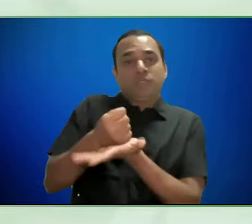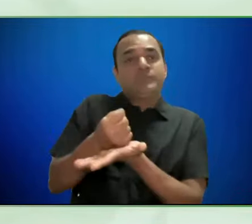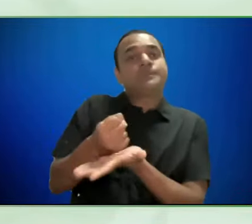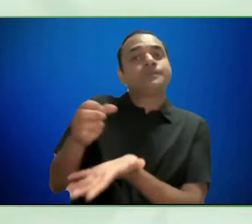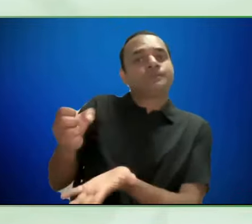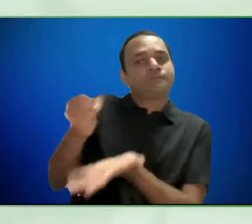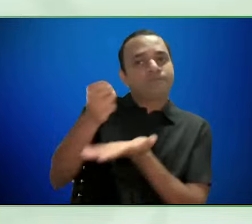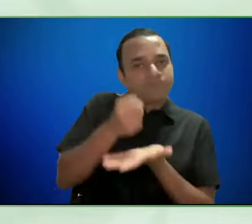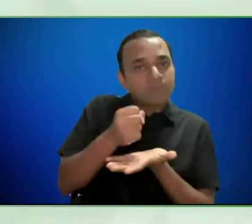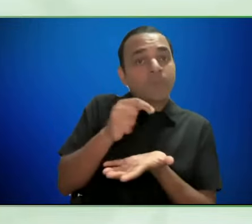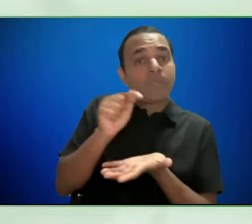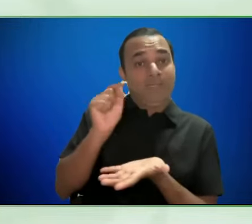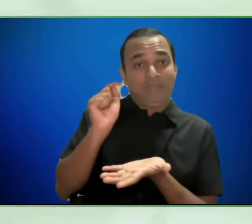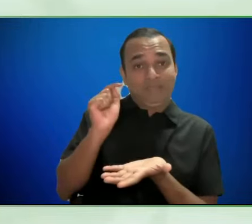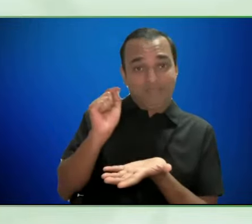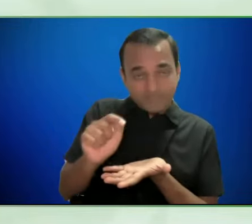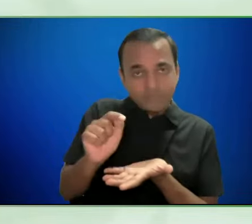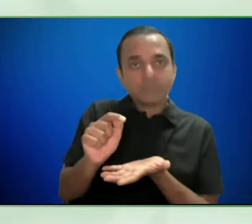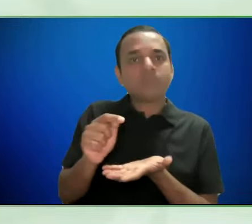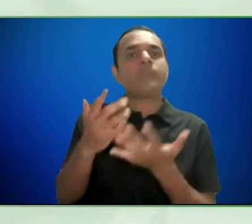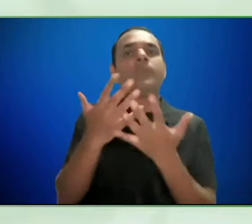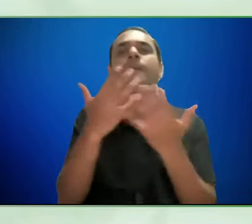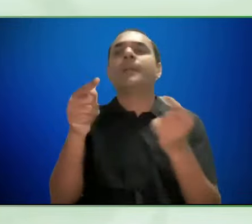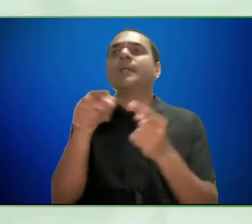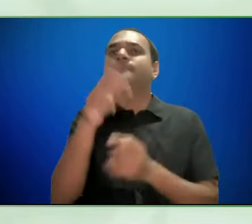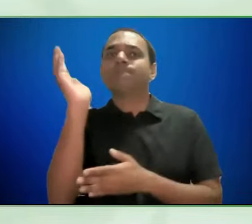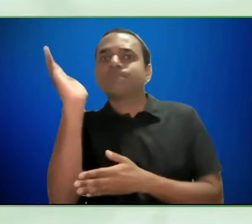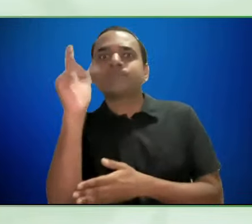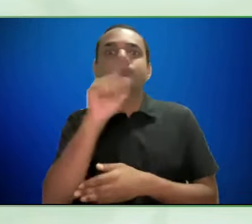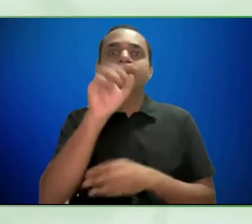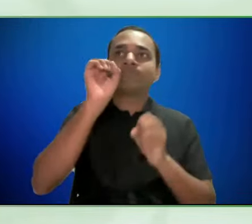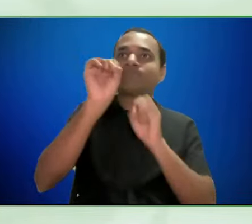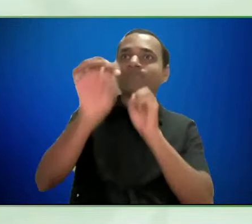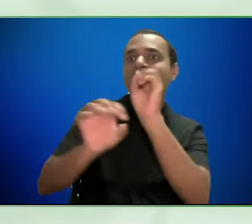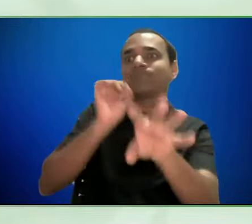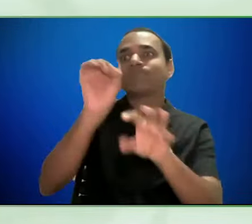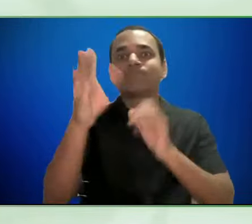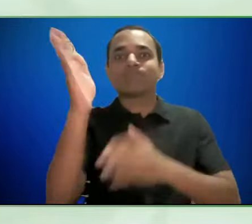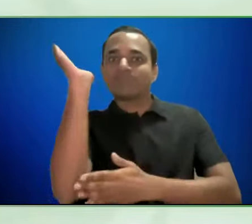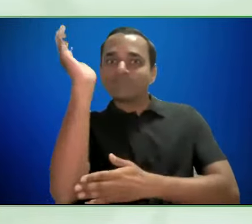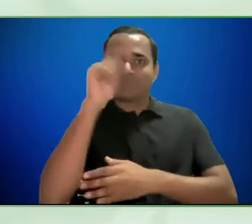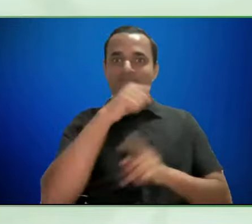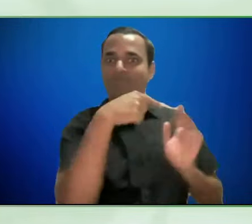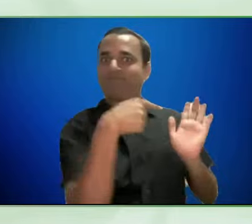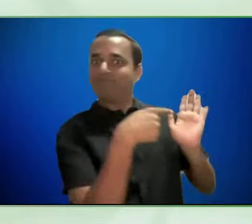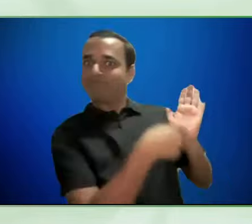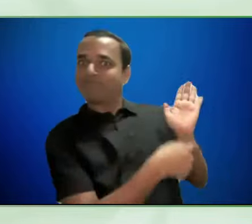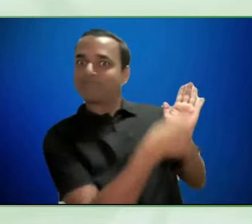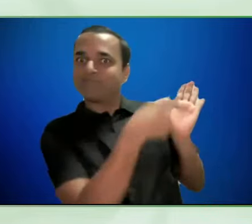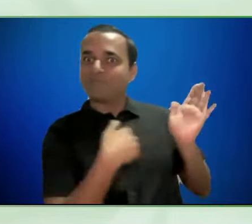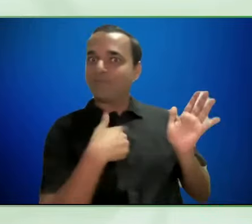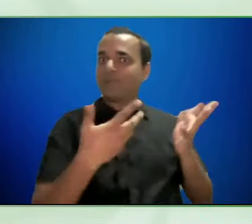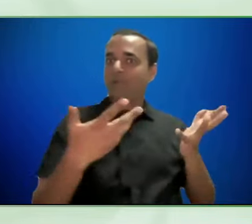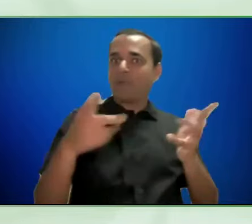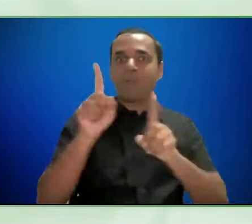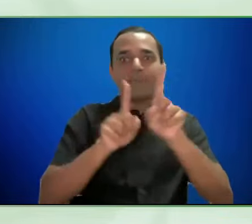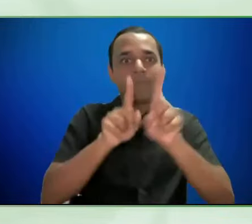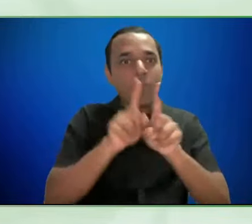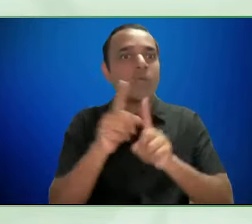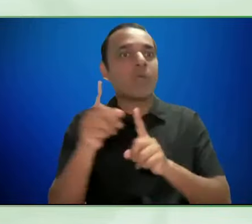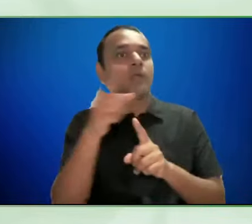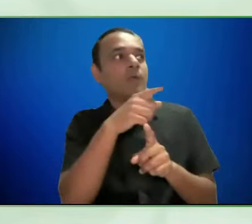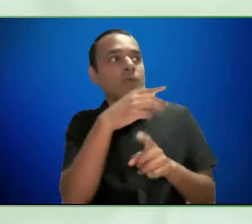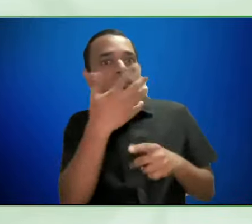journey with you. What exactly would you like our partners to achieve with you together? Yes, so this is where